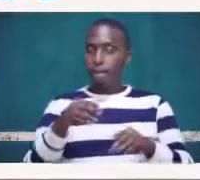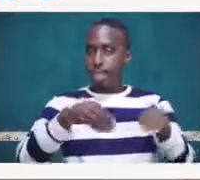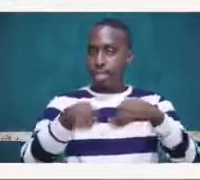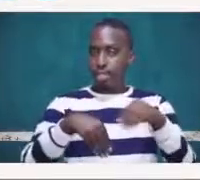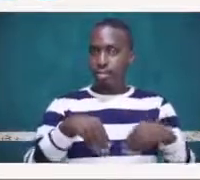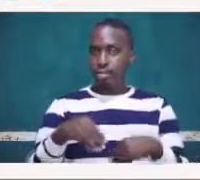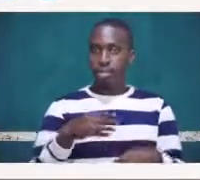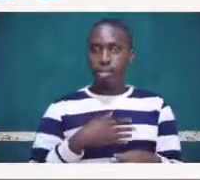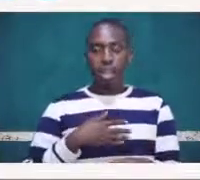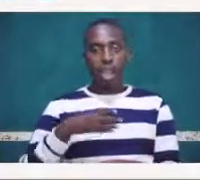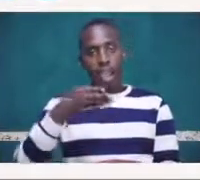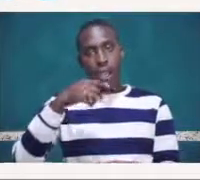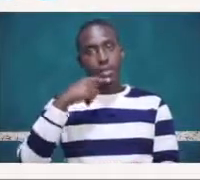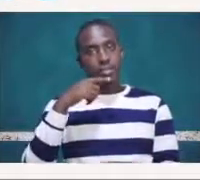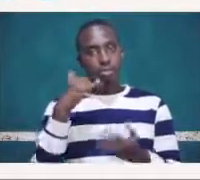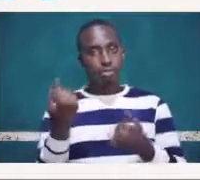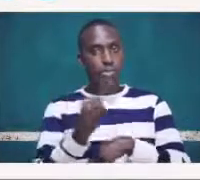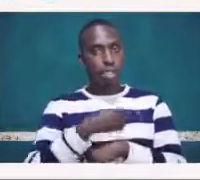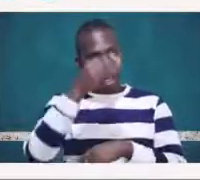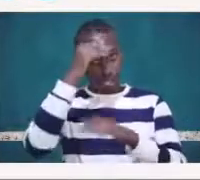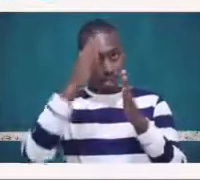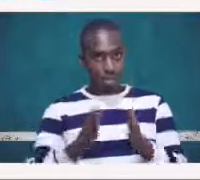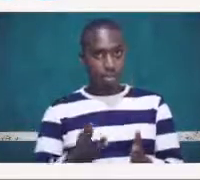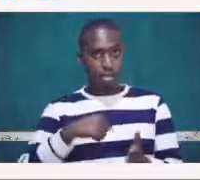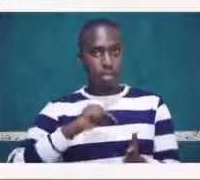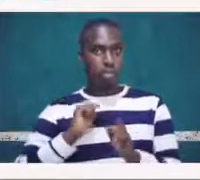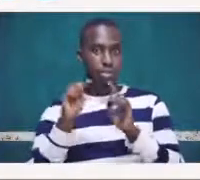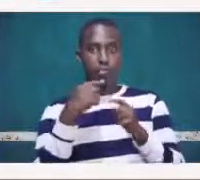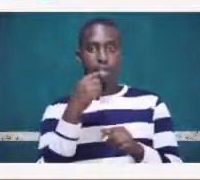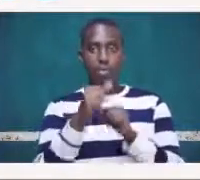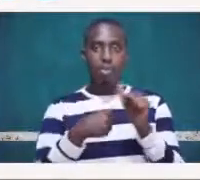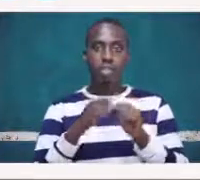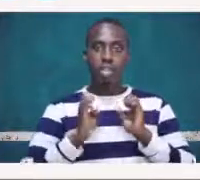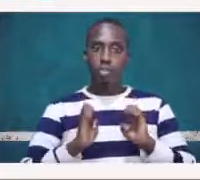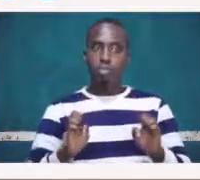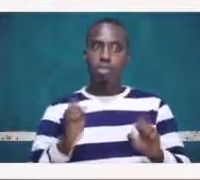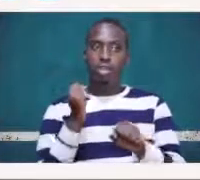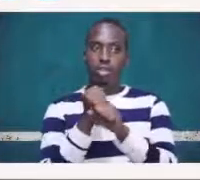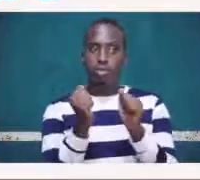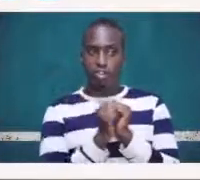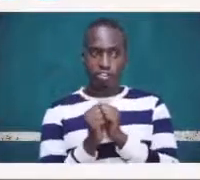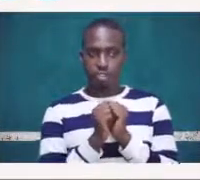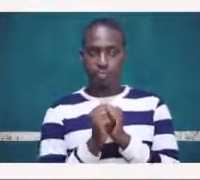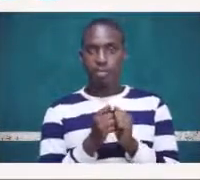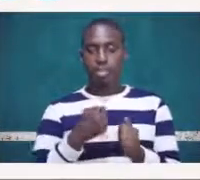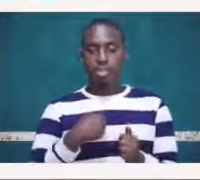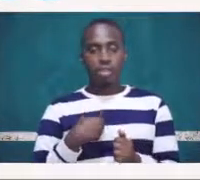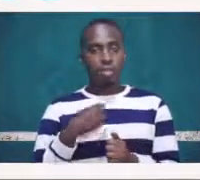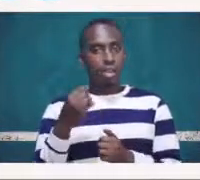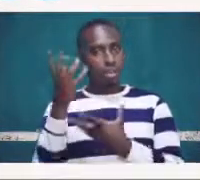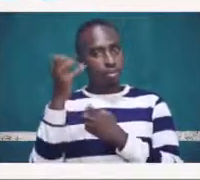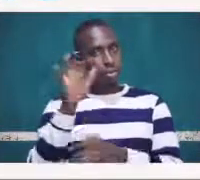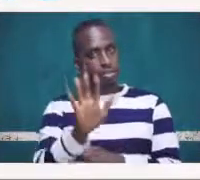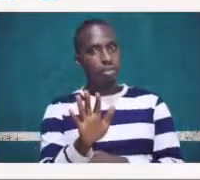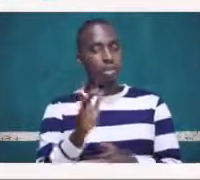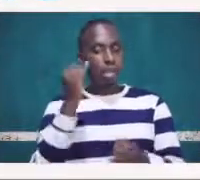lesson today, learners, we are going to talk about economic integration. And I expect you learners, at the end